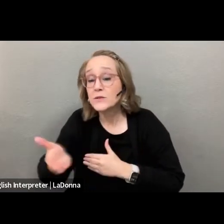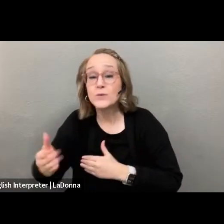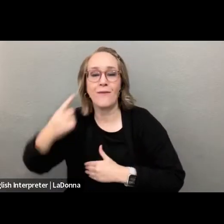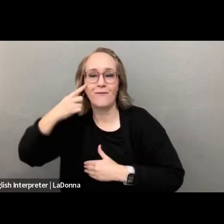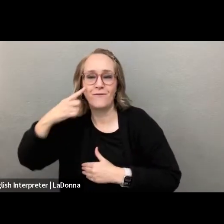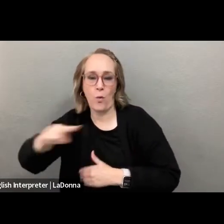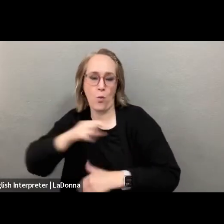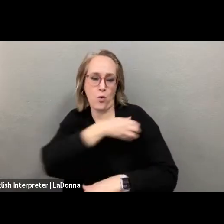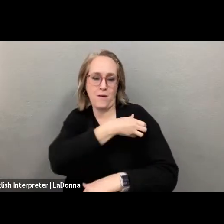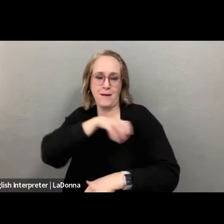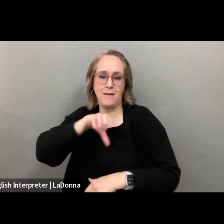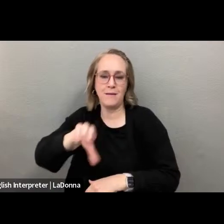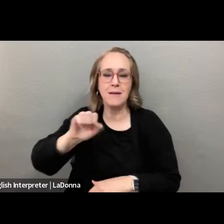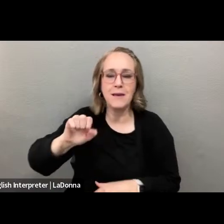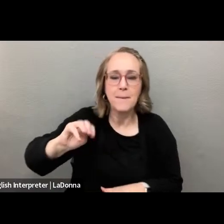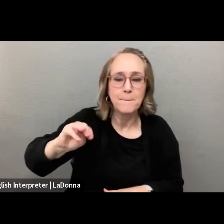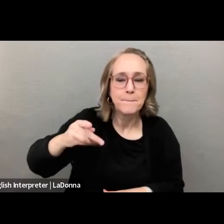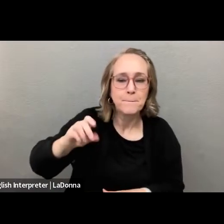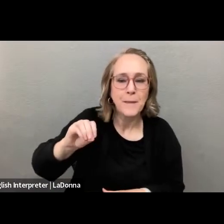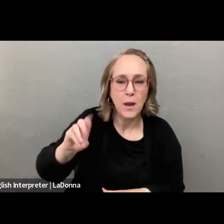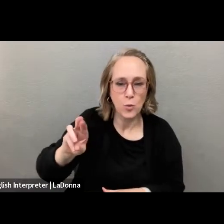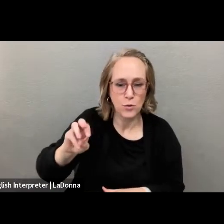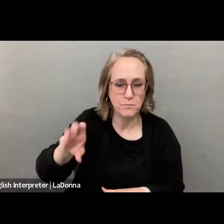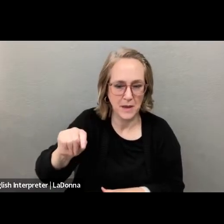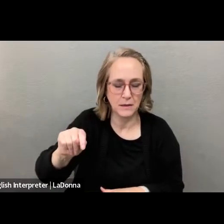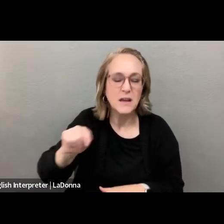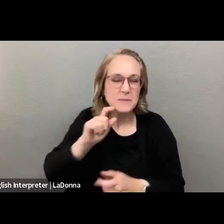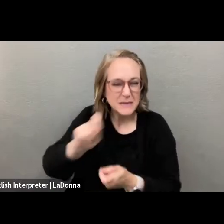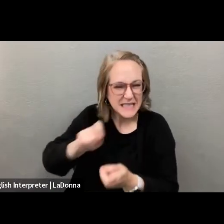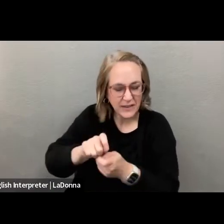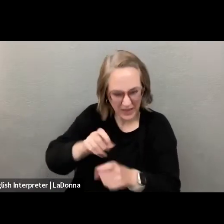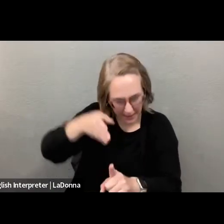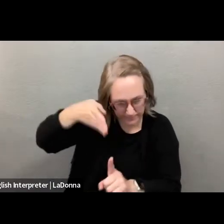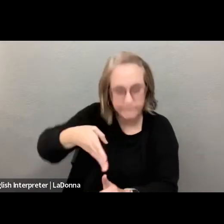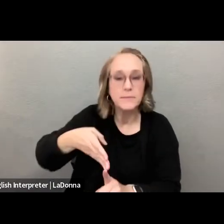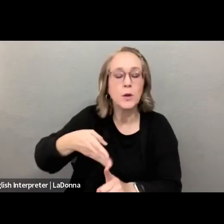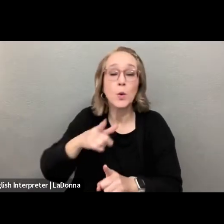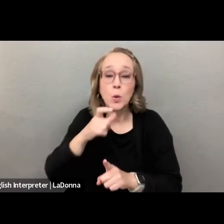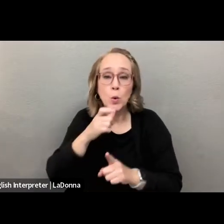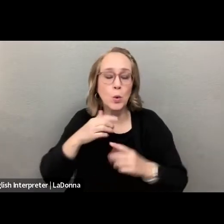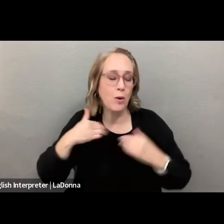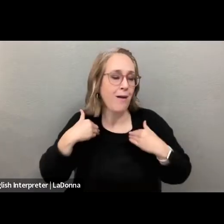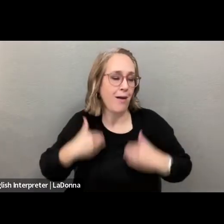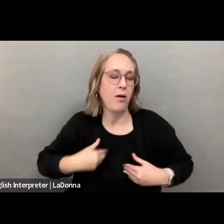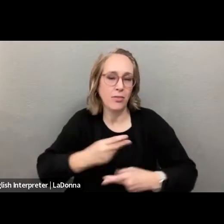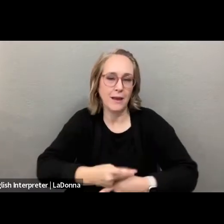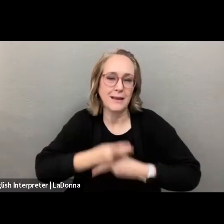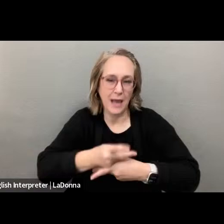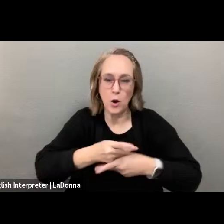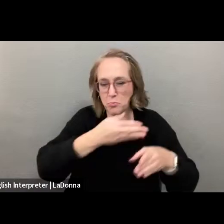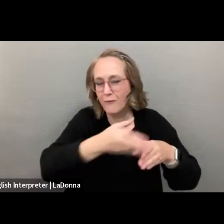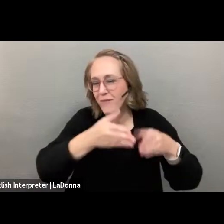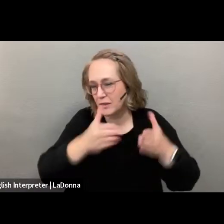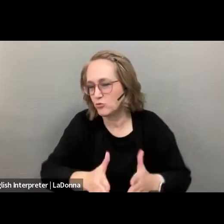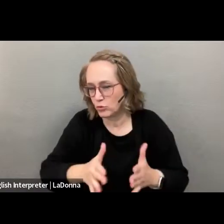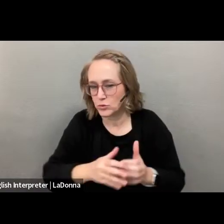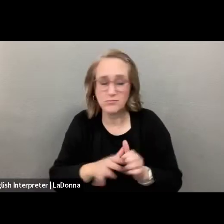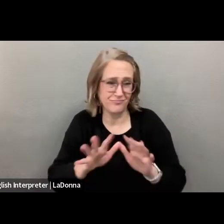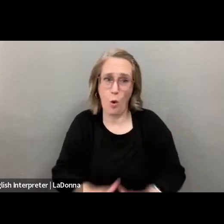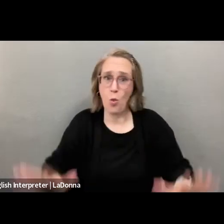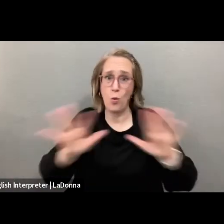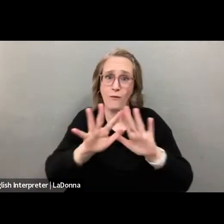healthcare professionals. And we do that for hospitals all across Arizona or any healthcare